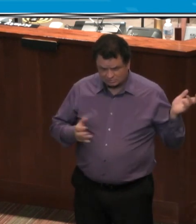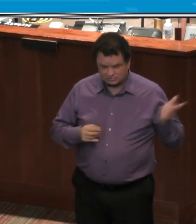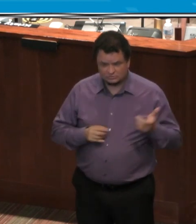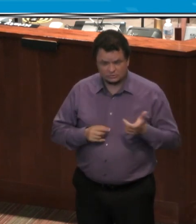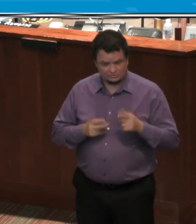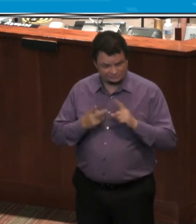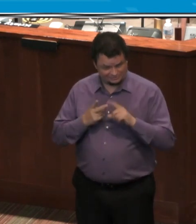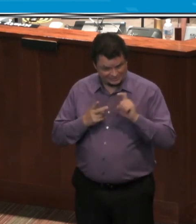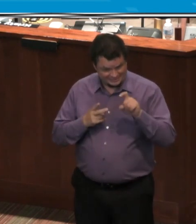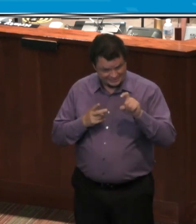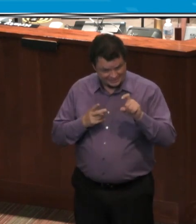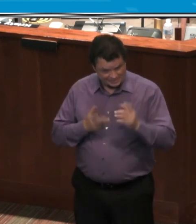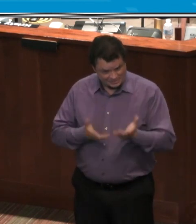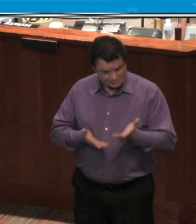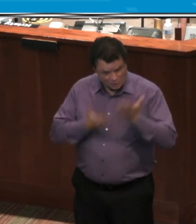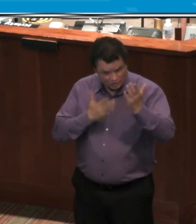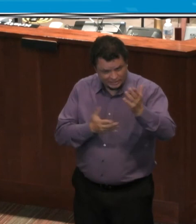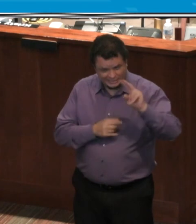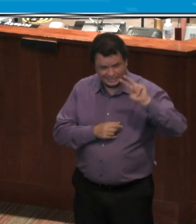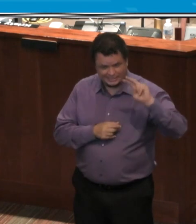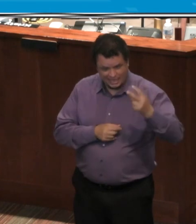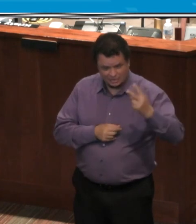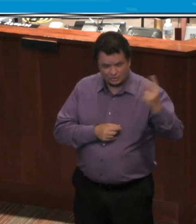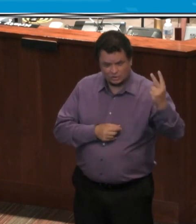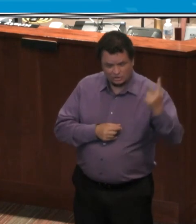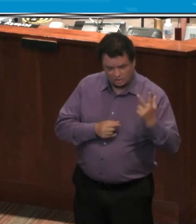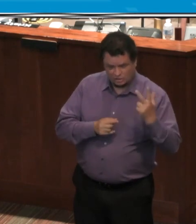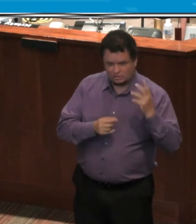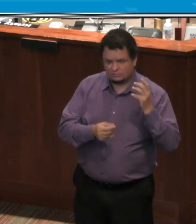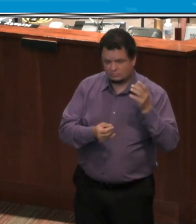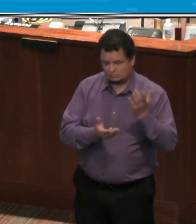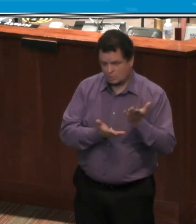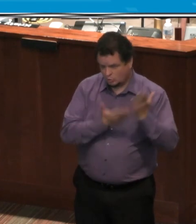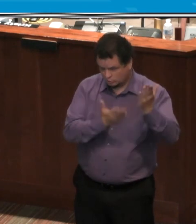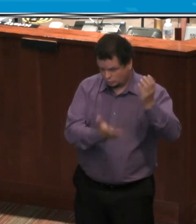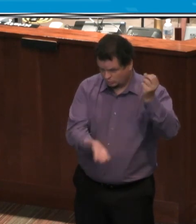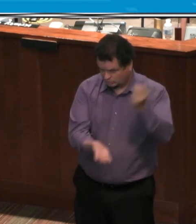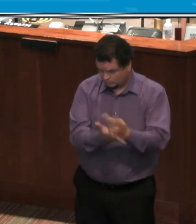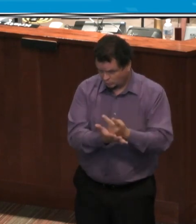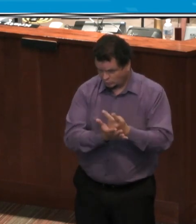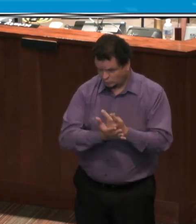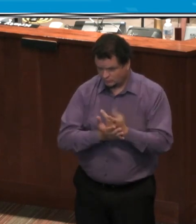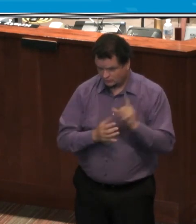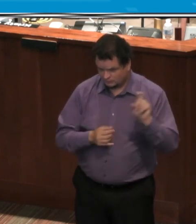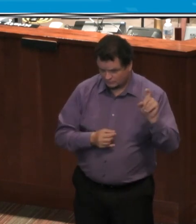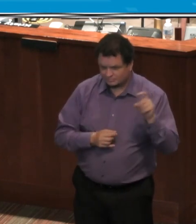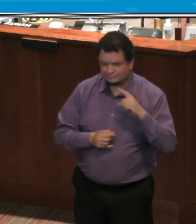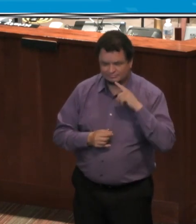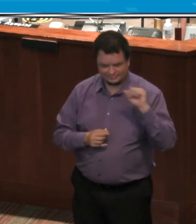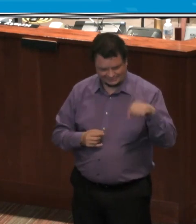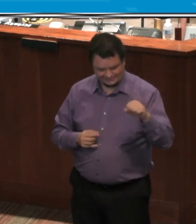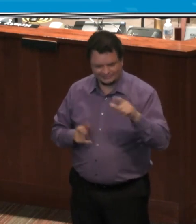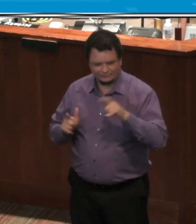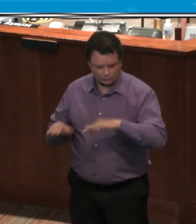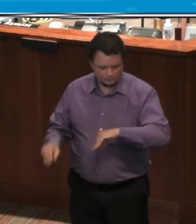vote to approve going into executive session. Yes, sir. Okay, good. I'm glad you keep us on the straight and narrow here.